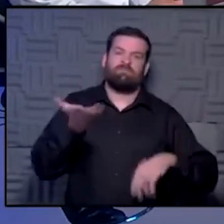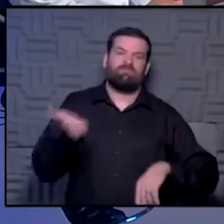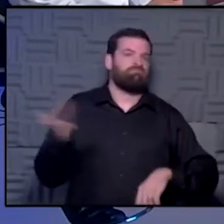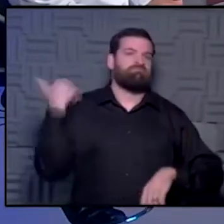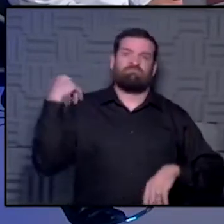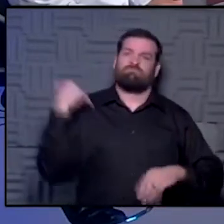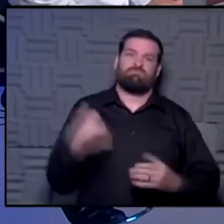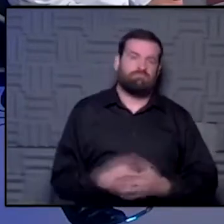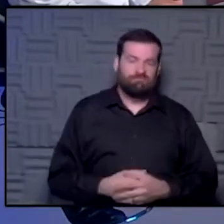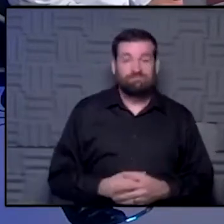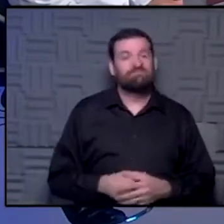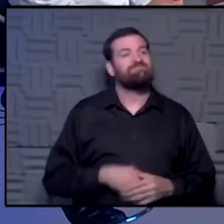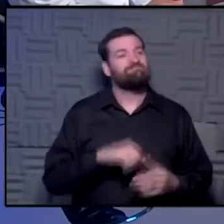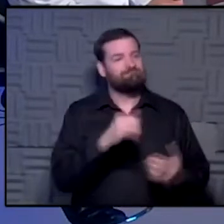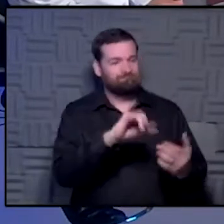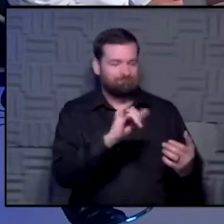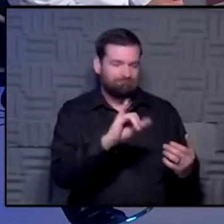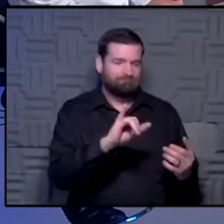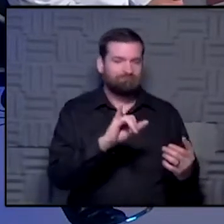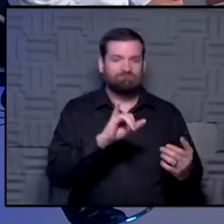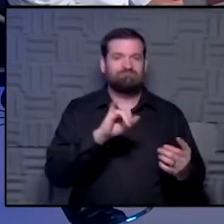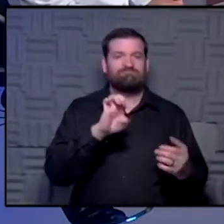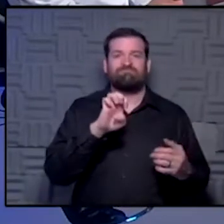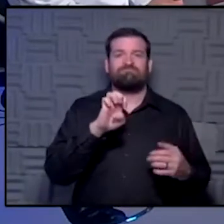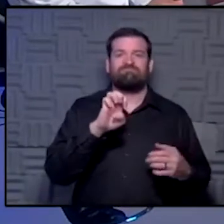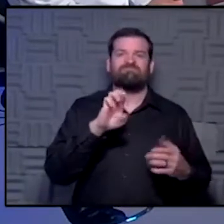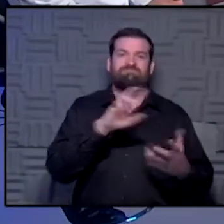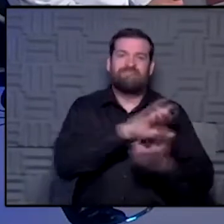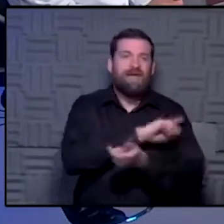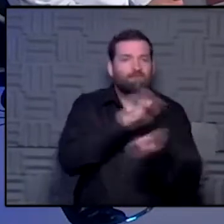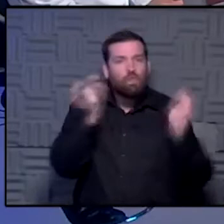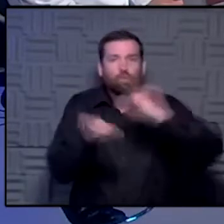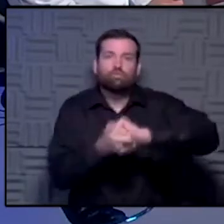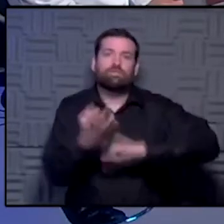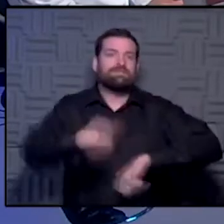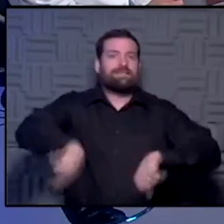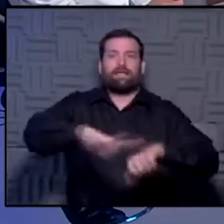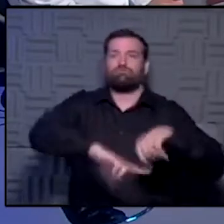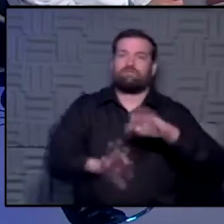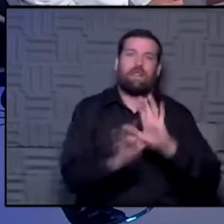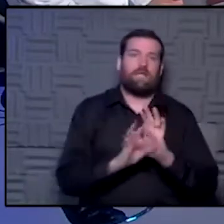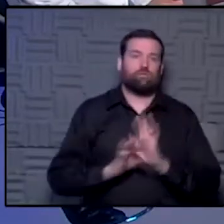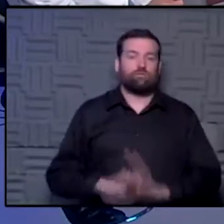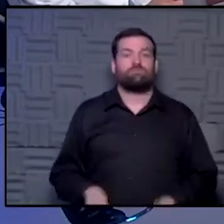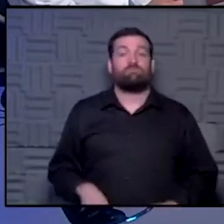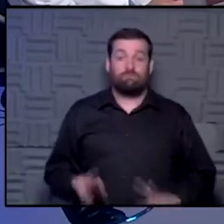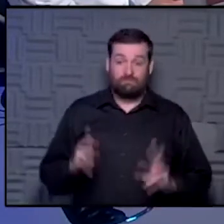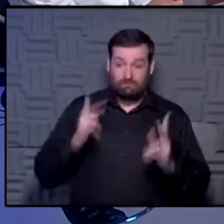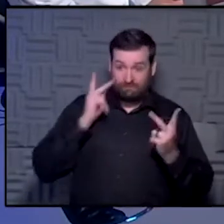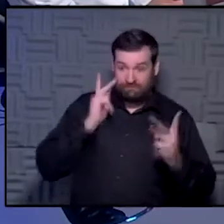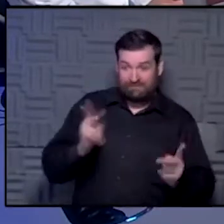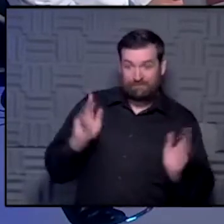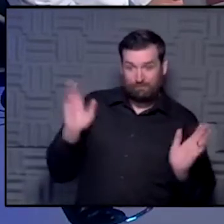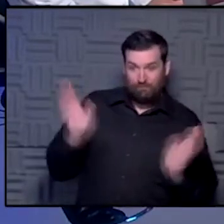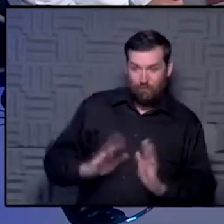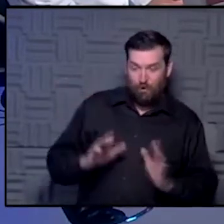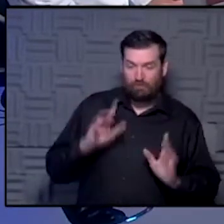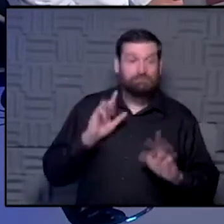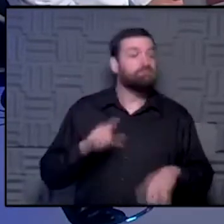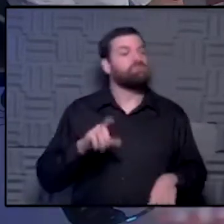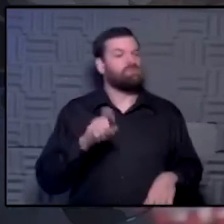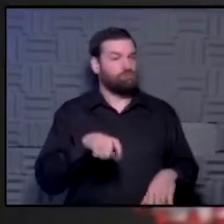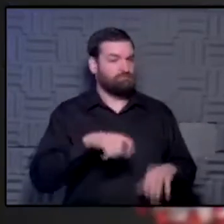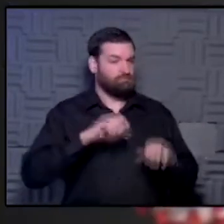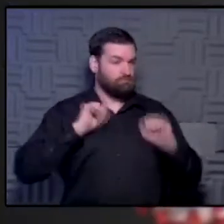And we would have it would have been like evolution and natural selection. And so we'd only be seeing small-haired children. Should I